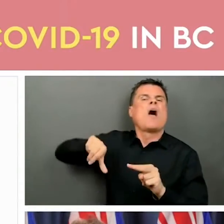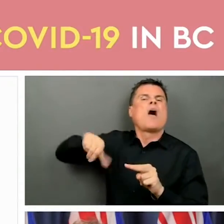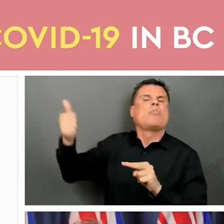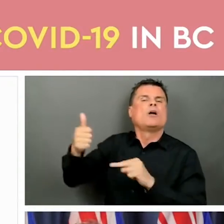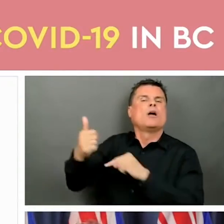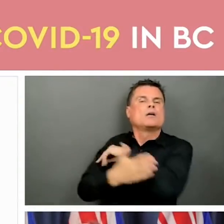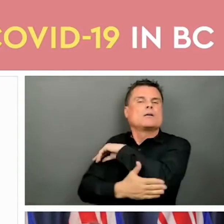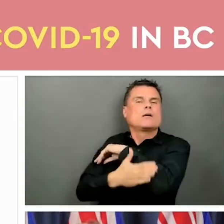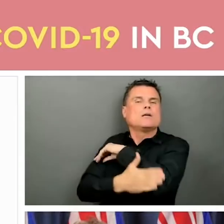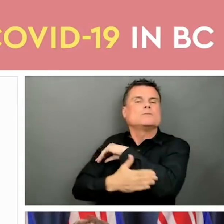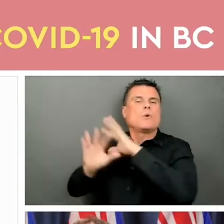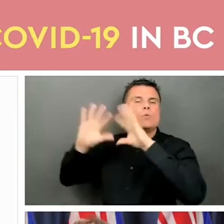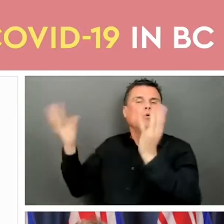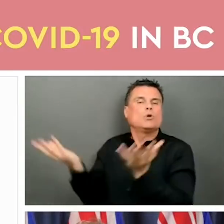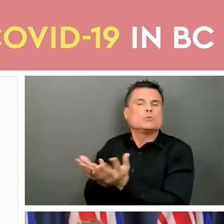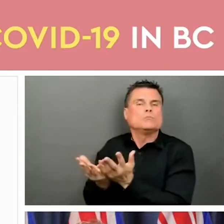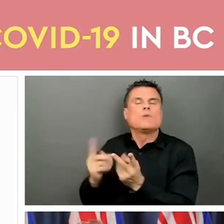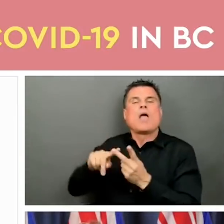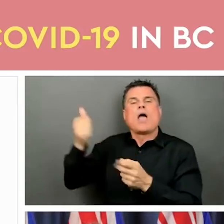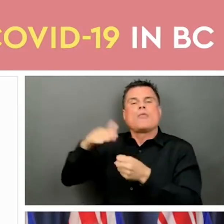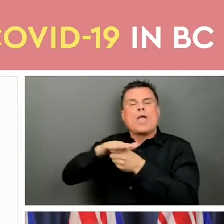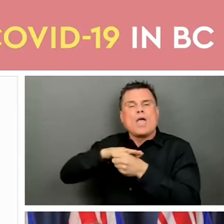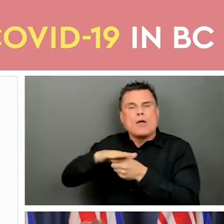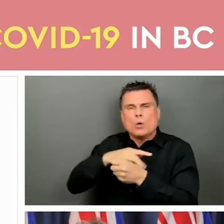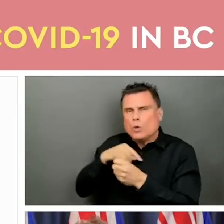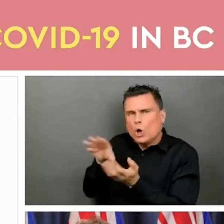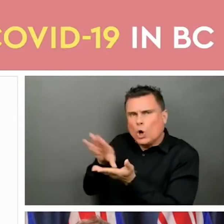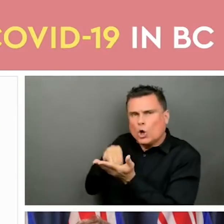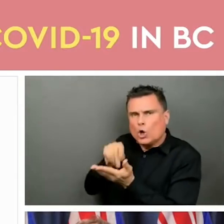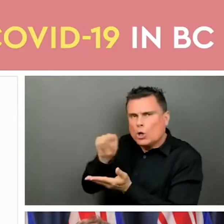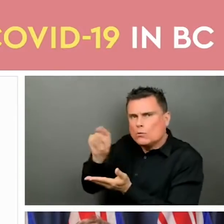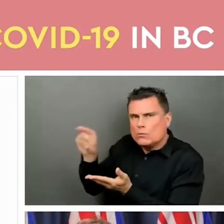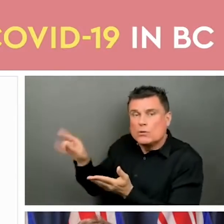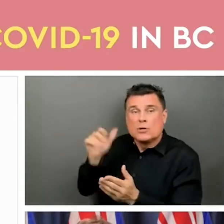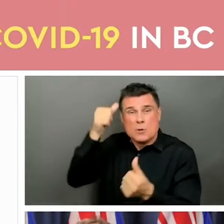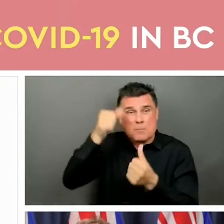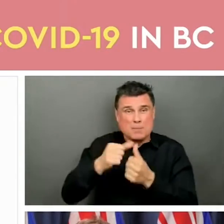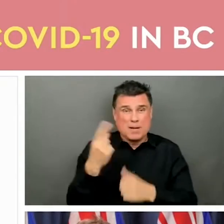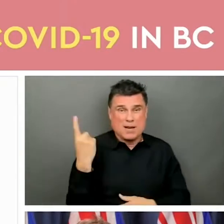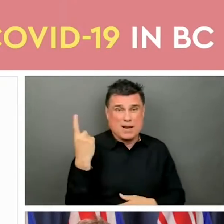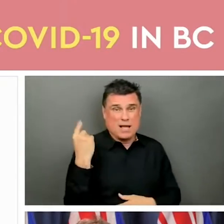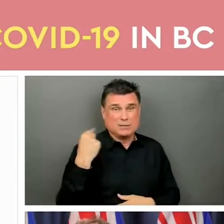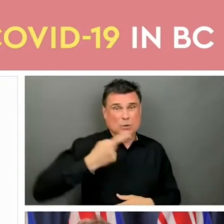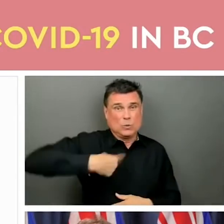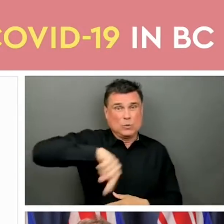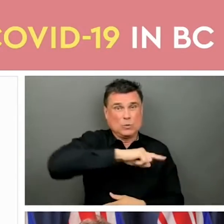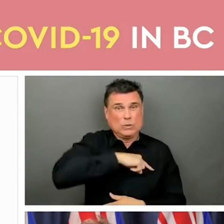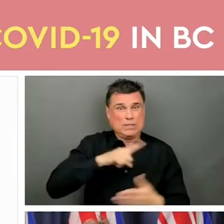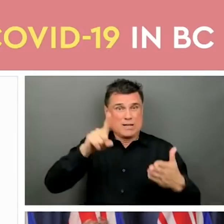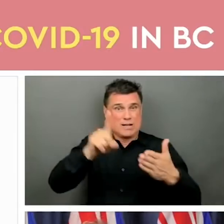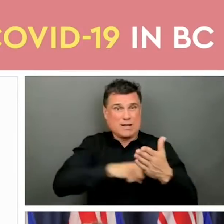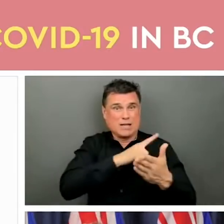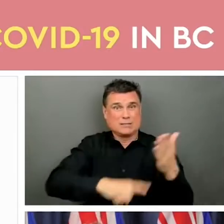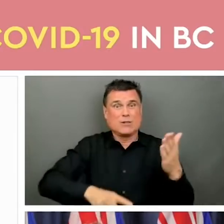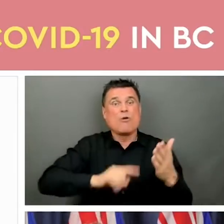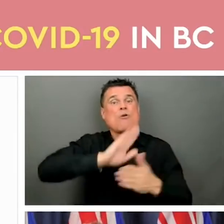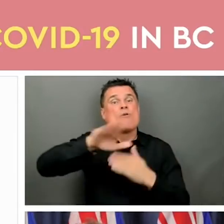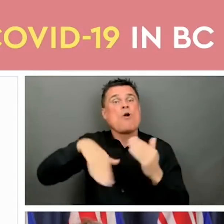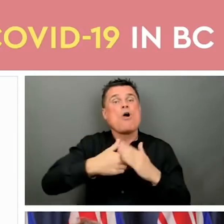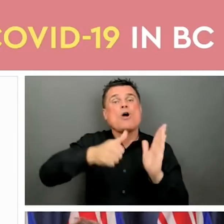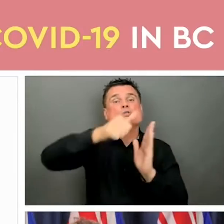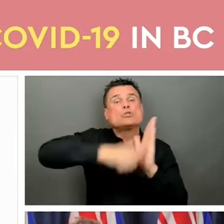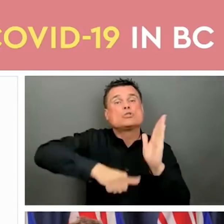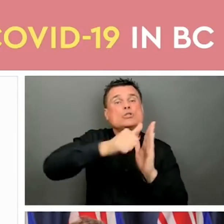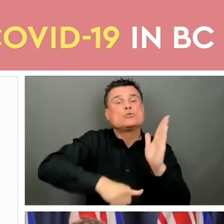non-urgent scheduled surgeries, sometimes called elective surgeries. That is not what we're doing now. But we do have a plan in place that's been in place in